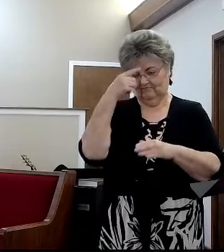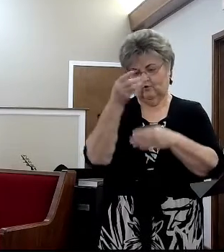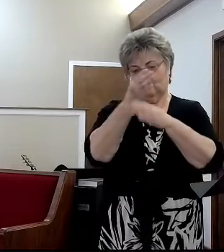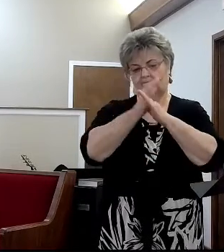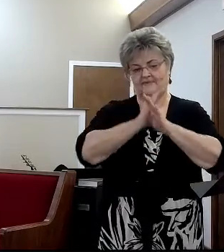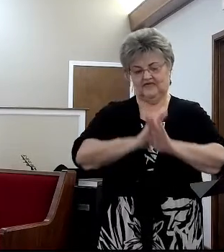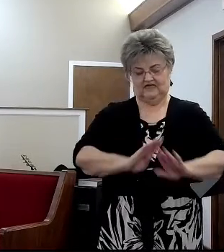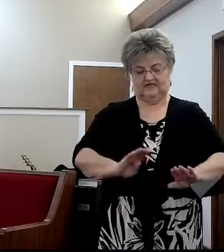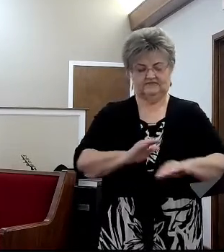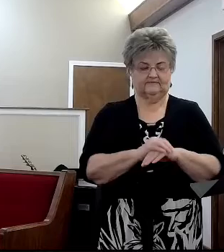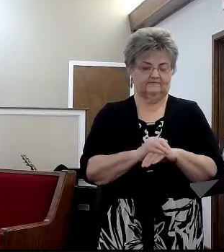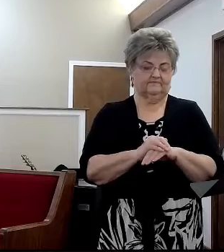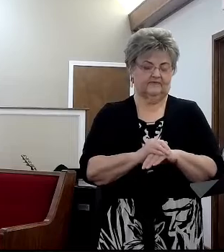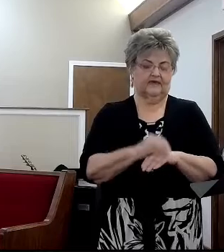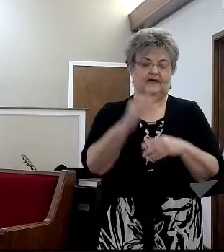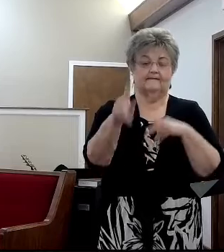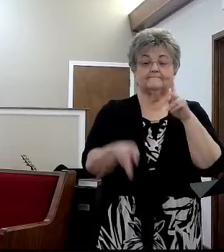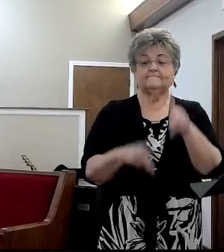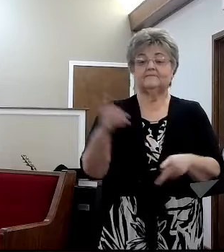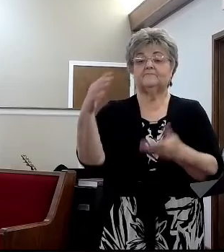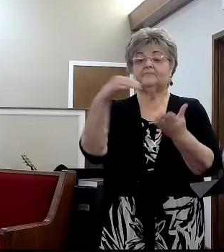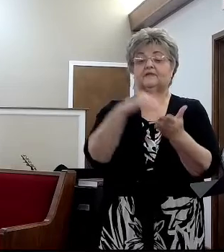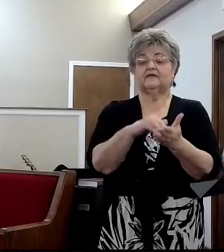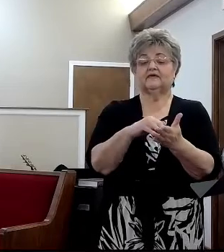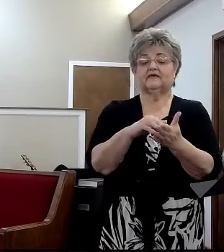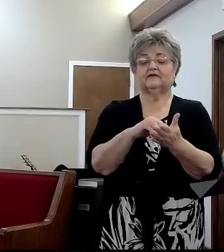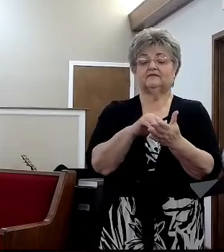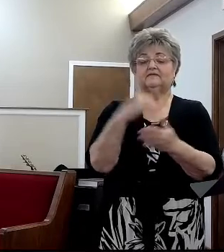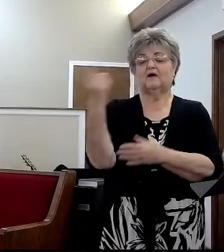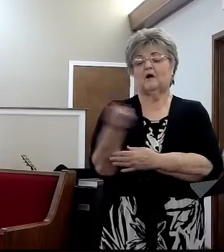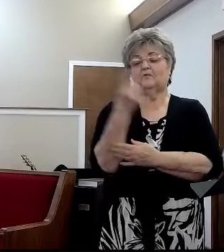So people, again, are always stressed out.